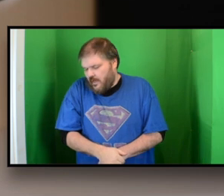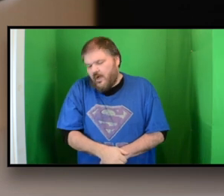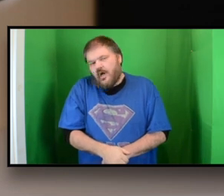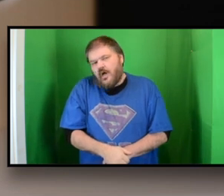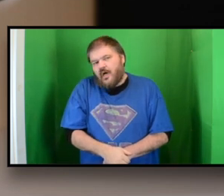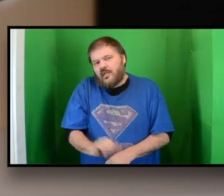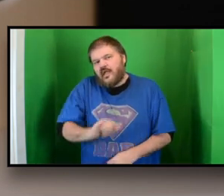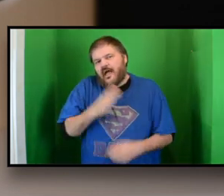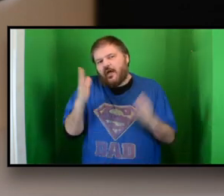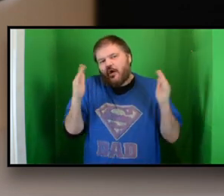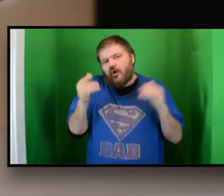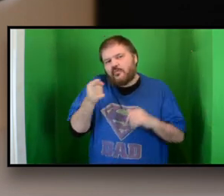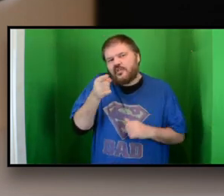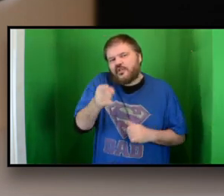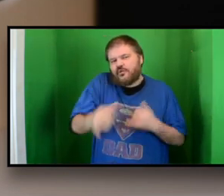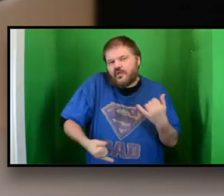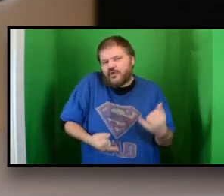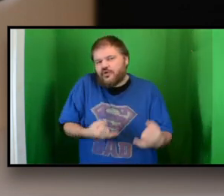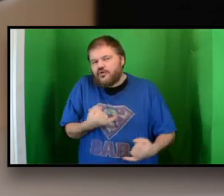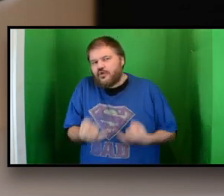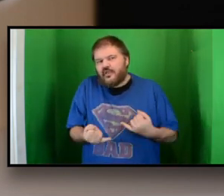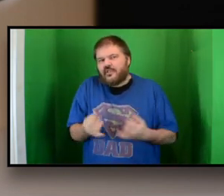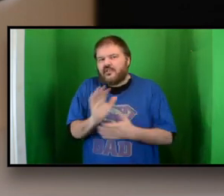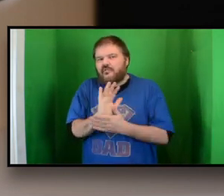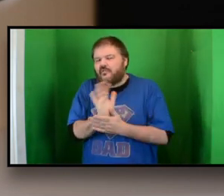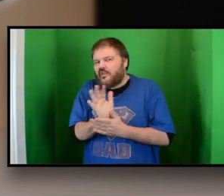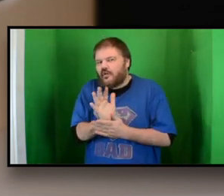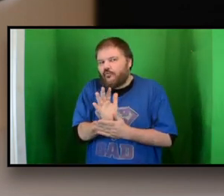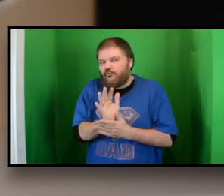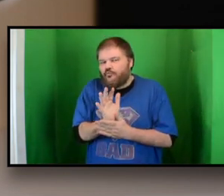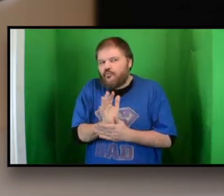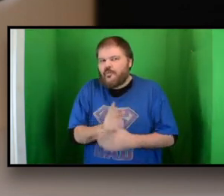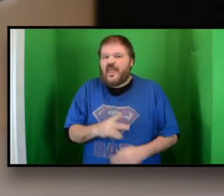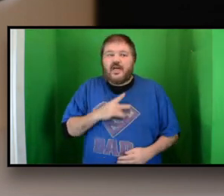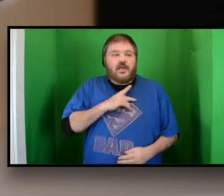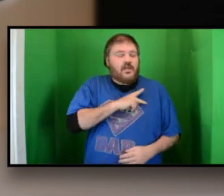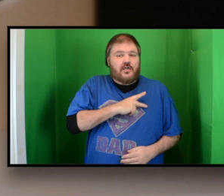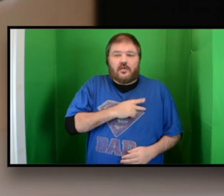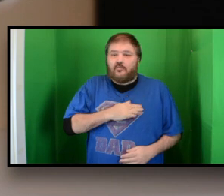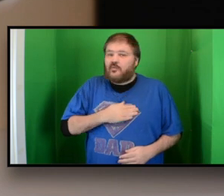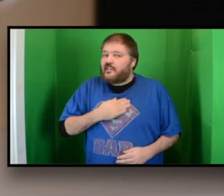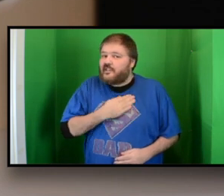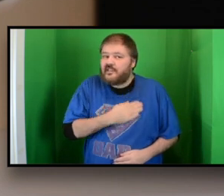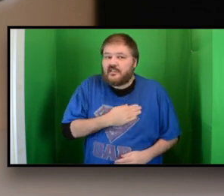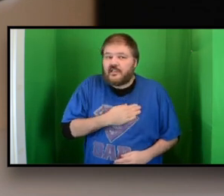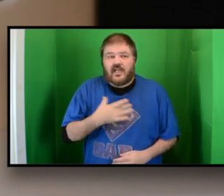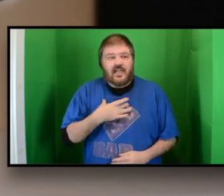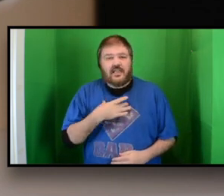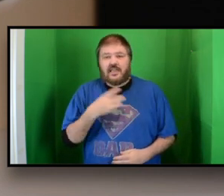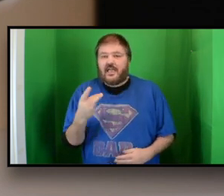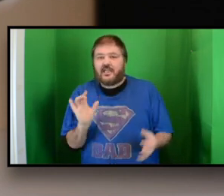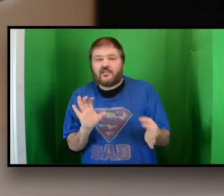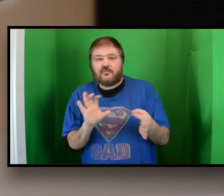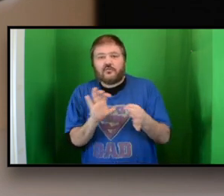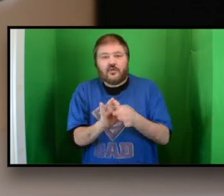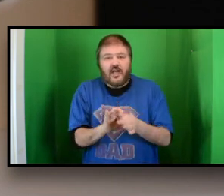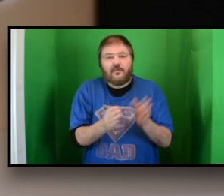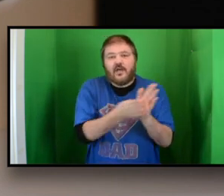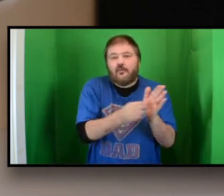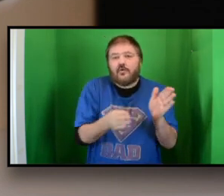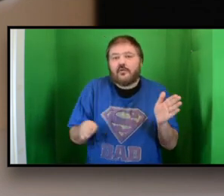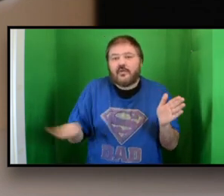that you'll subscribe and you'll like the video, as well as ring the bell so that you can get